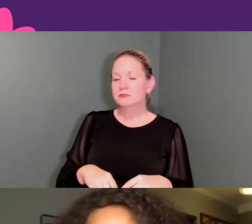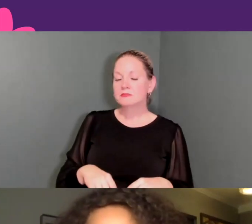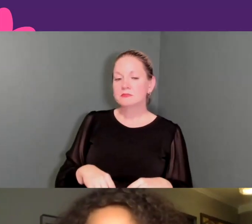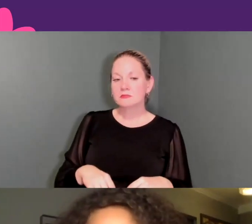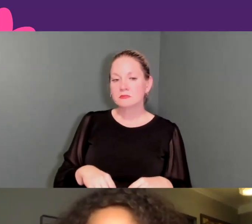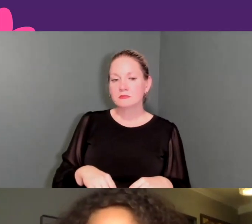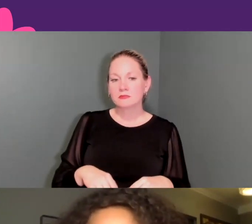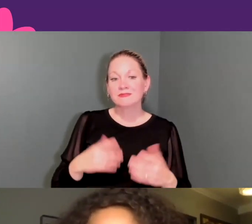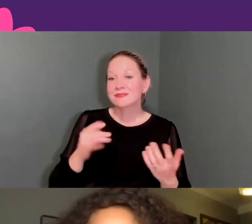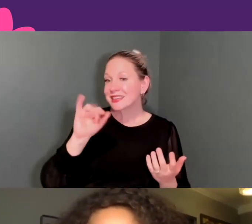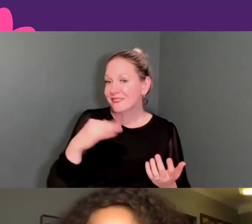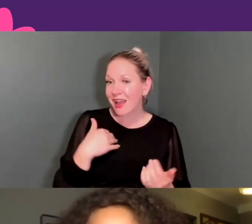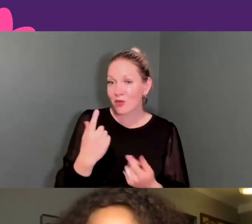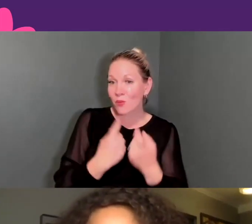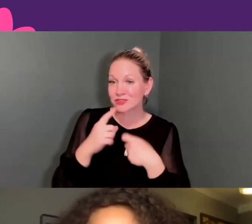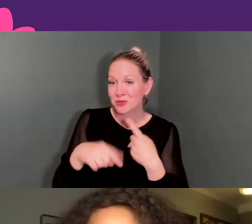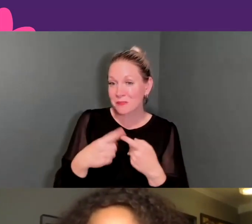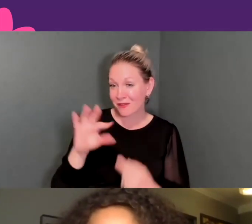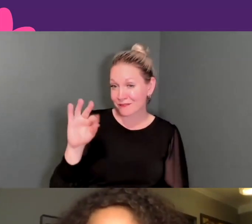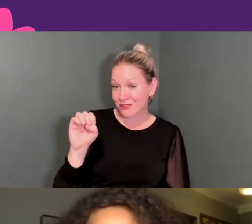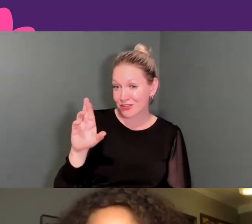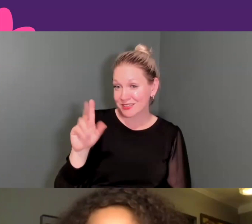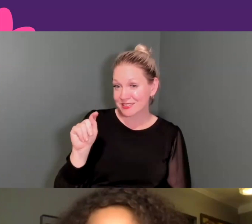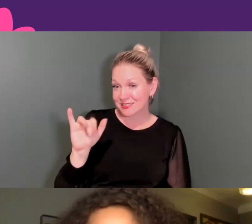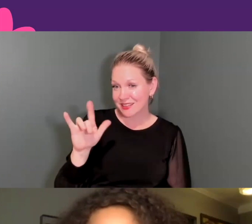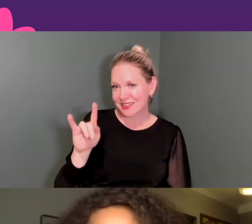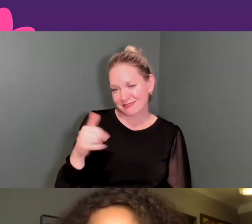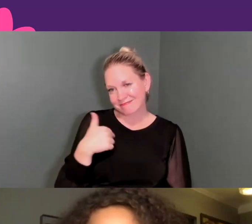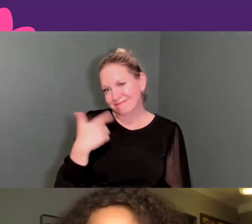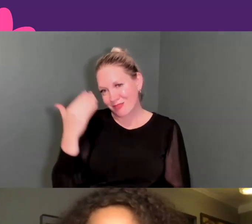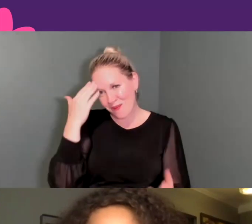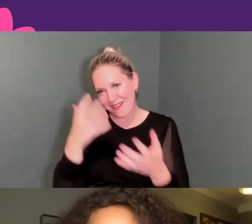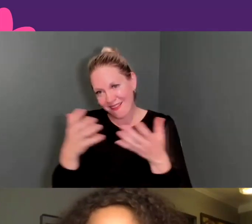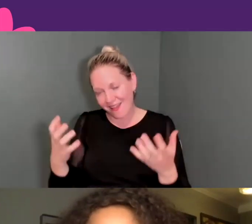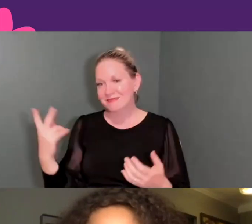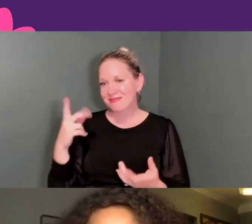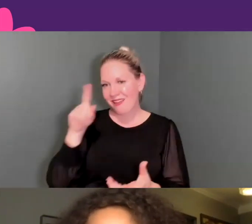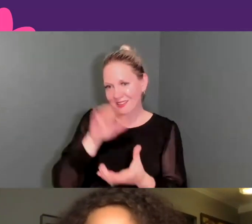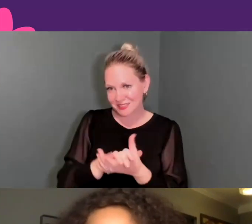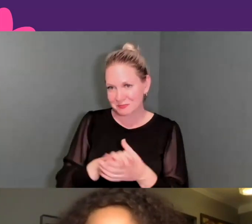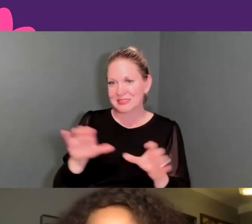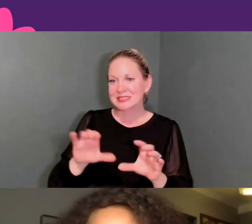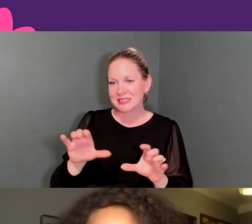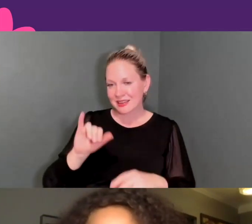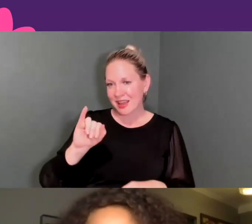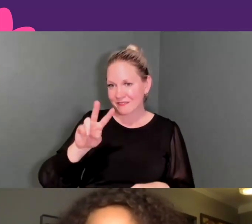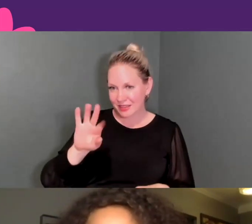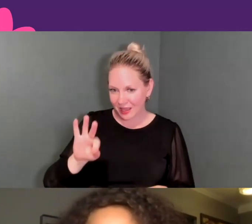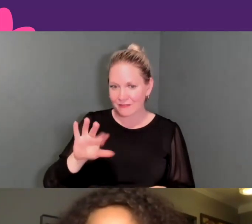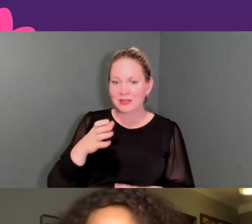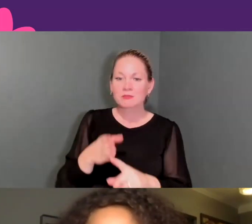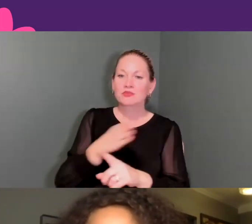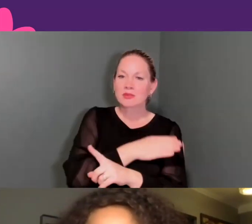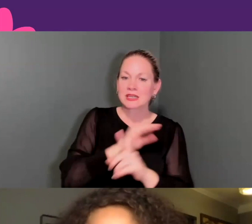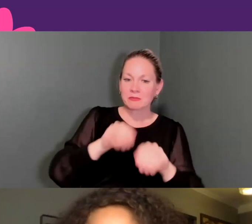if there's any questions about fertility. I know a lot about that as well. My husband and I did IVF. We did pre-implantation genetic testing,